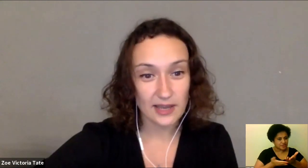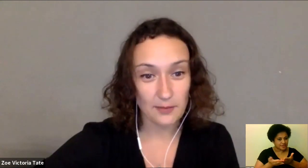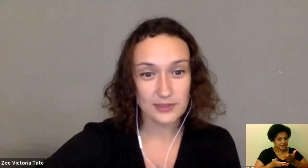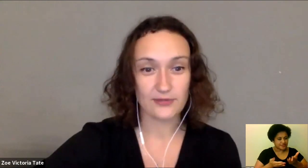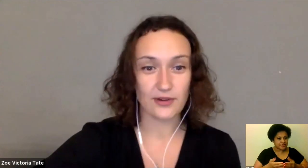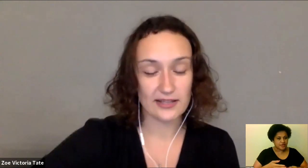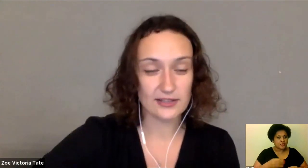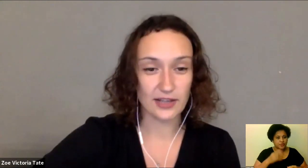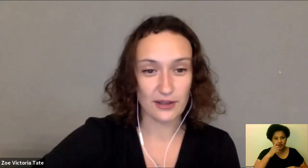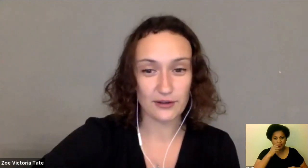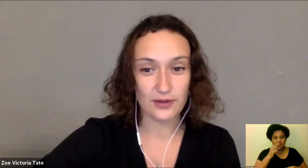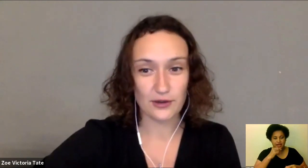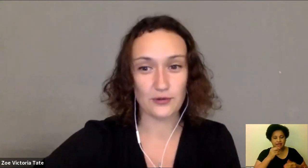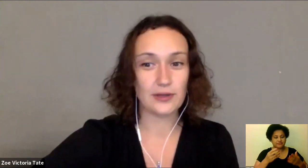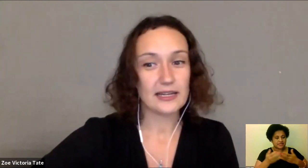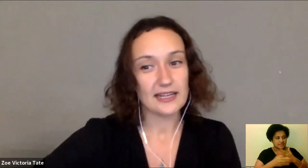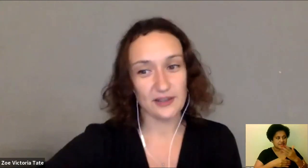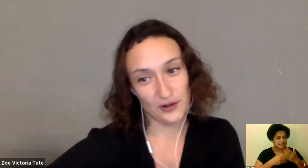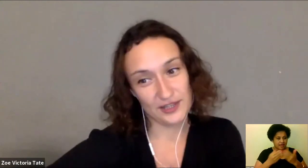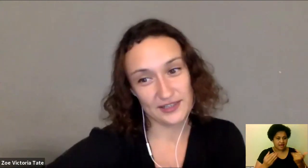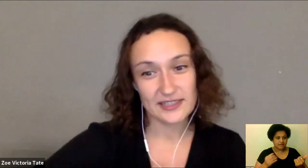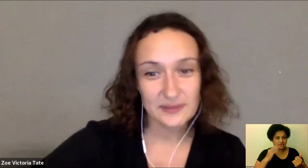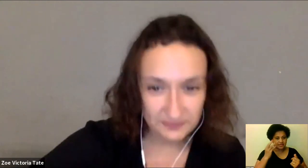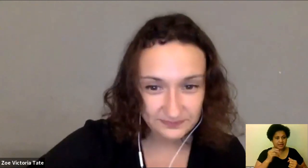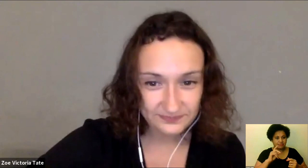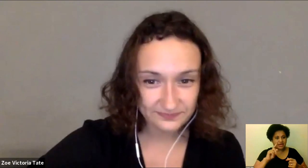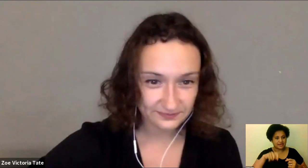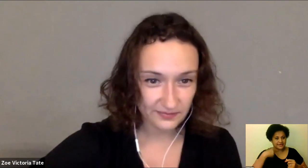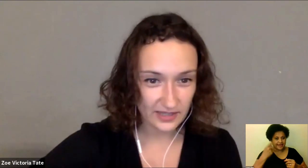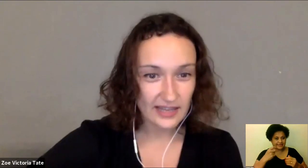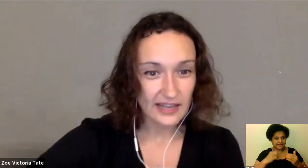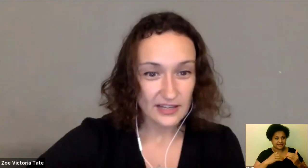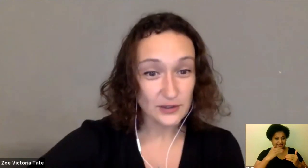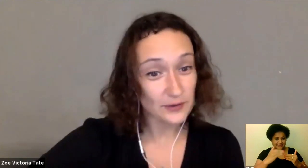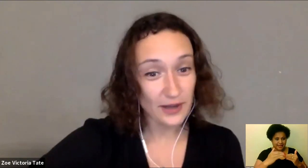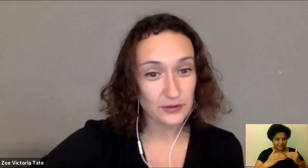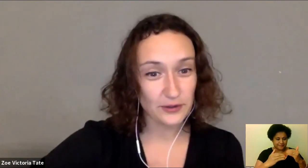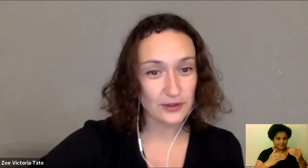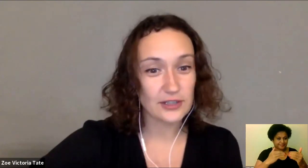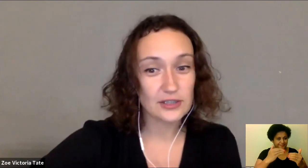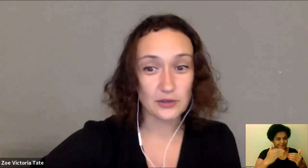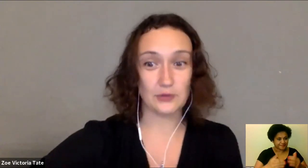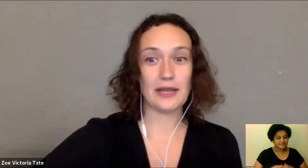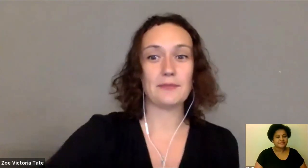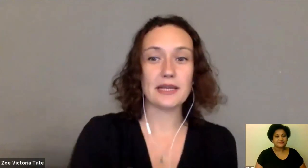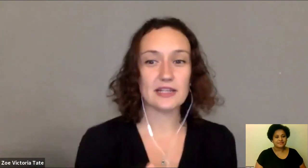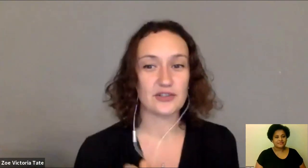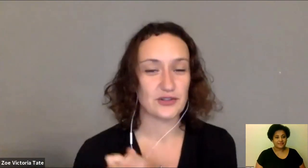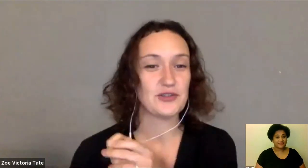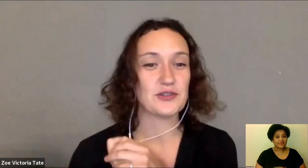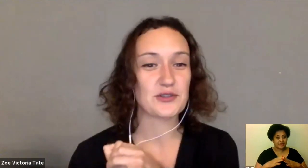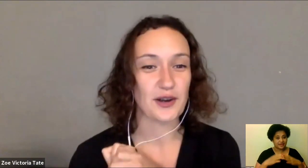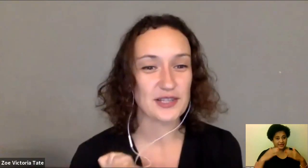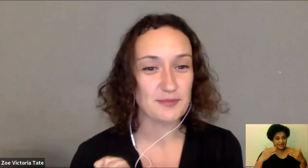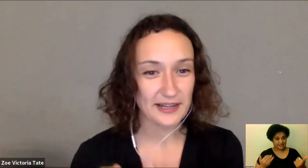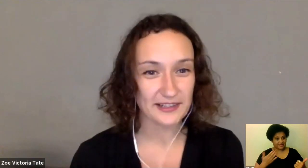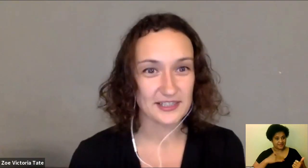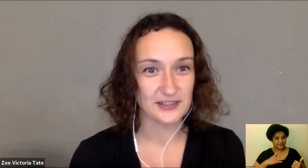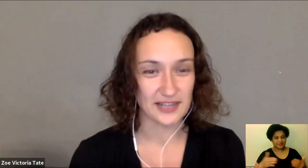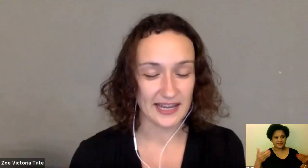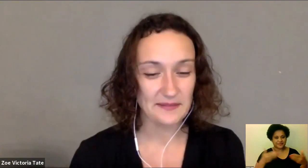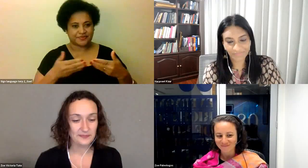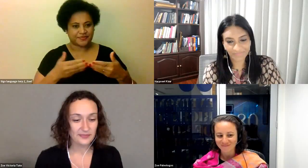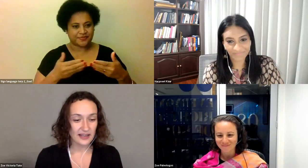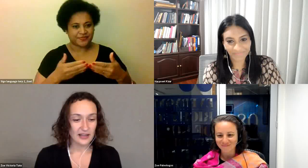next steps, right, together with you in the audience. So without further ado, let me introduce you to our